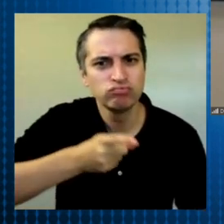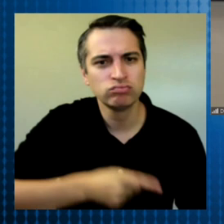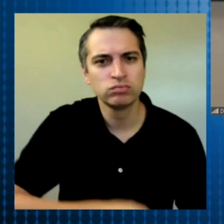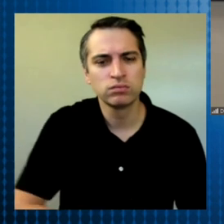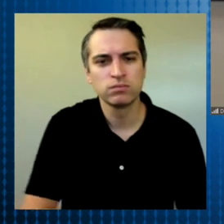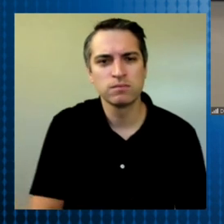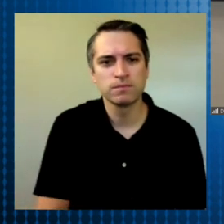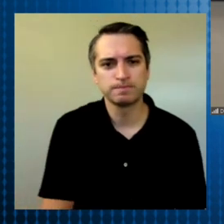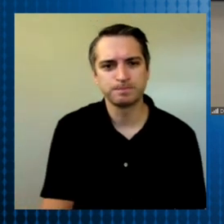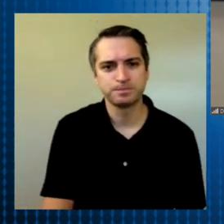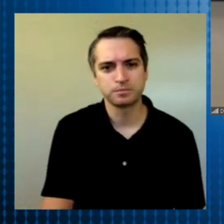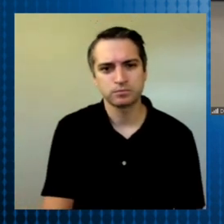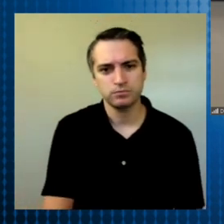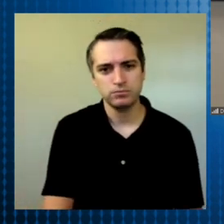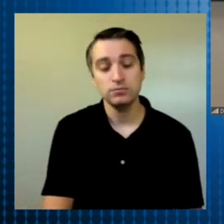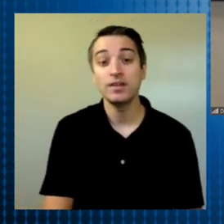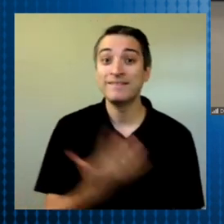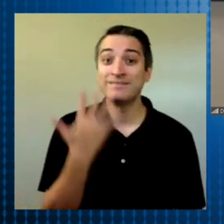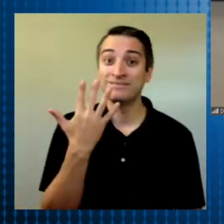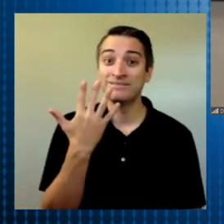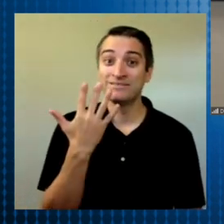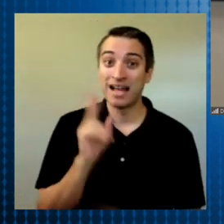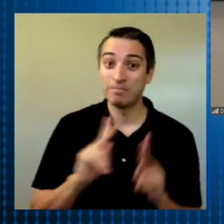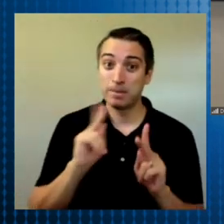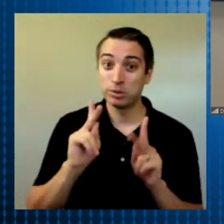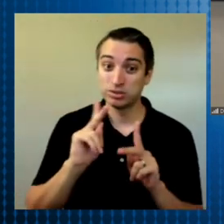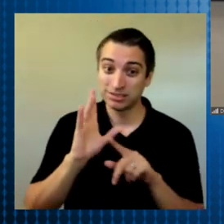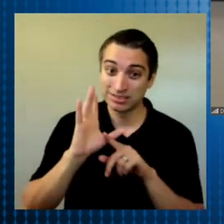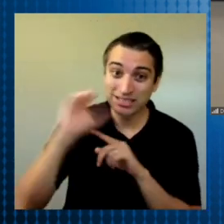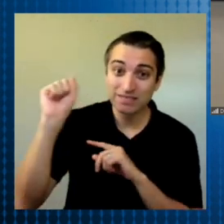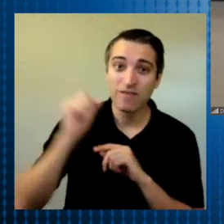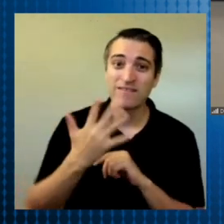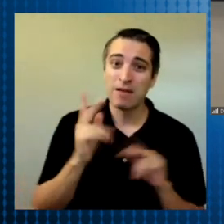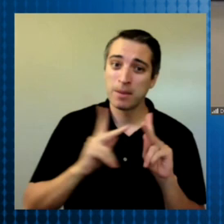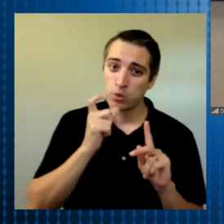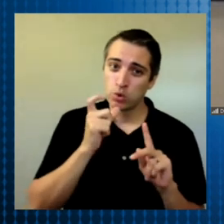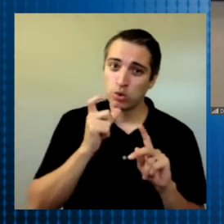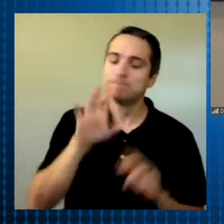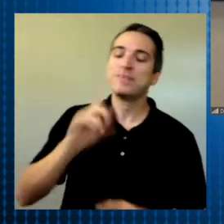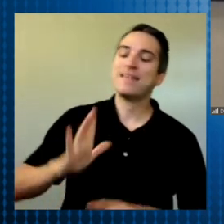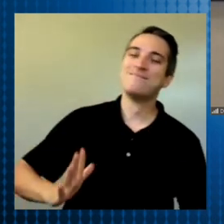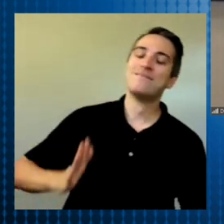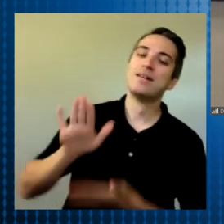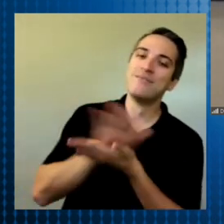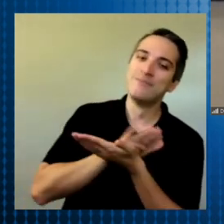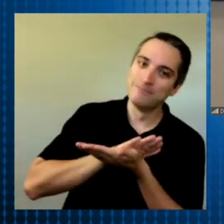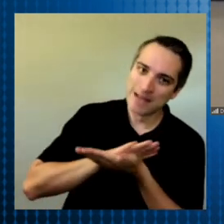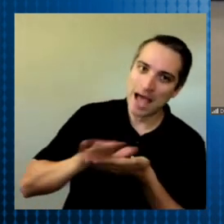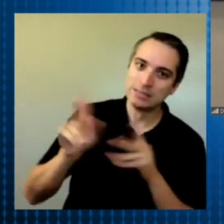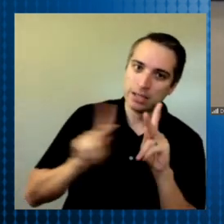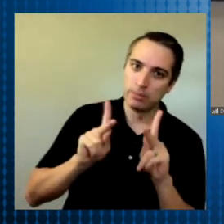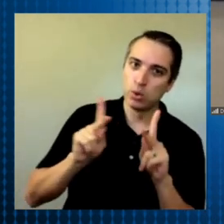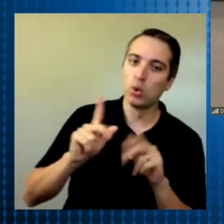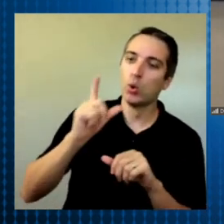I would find people who are successful, find people who are doing things in their community, find people who are nice,